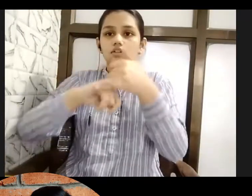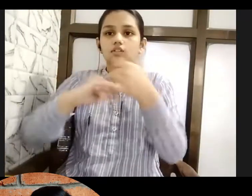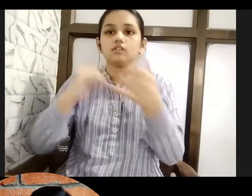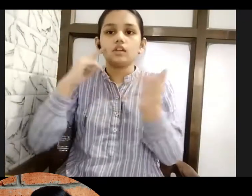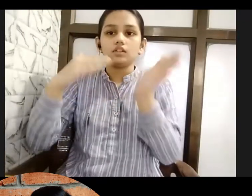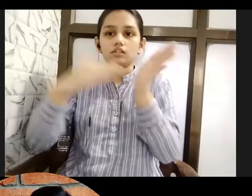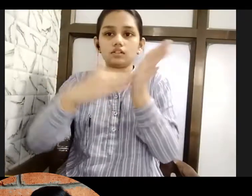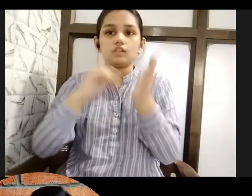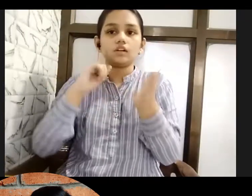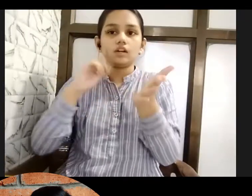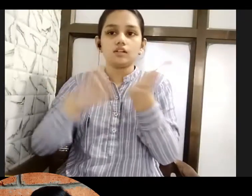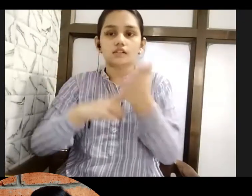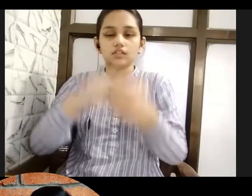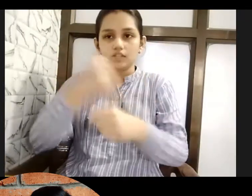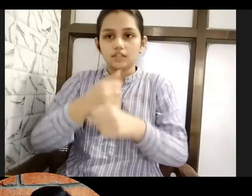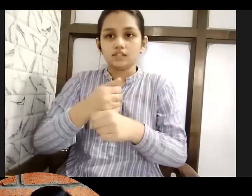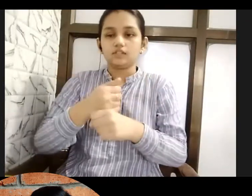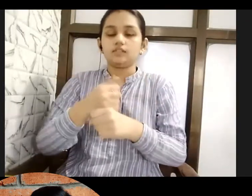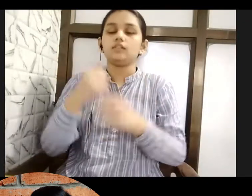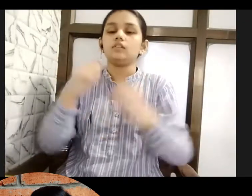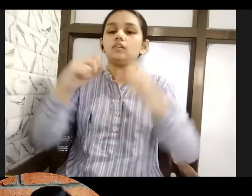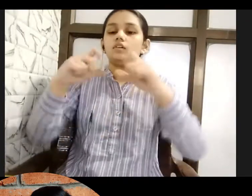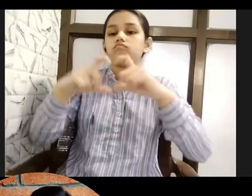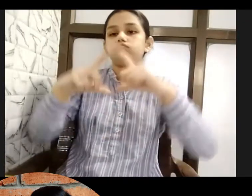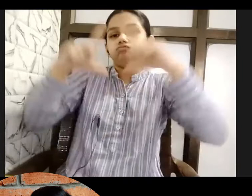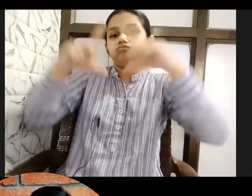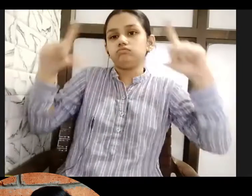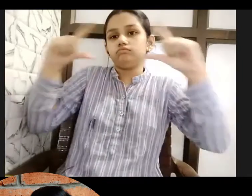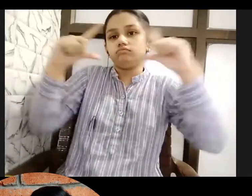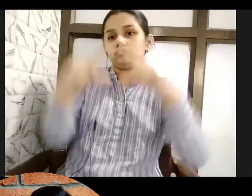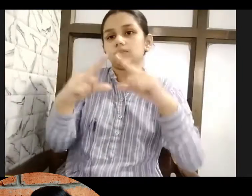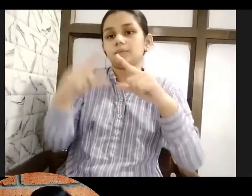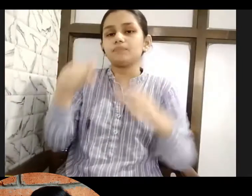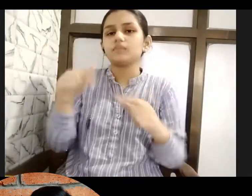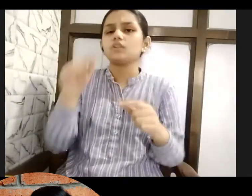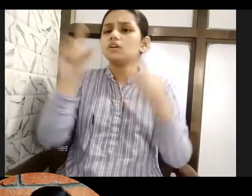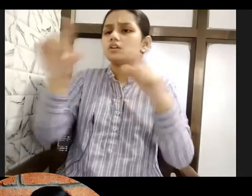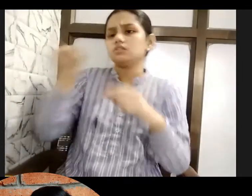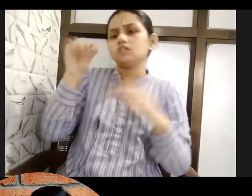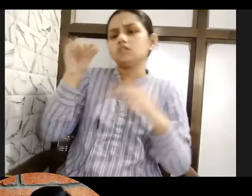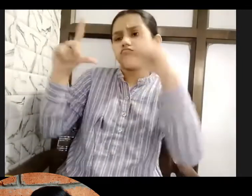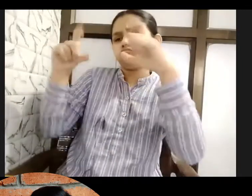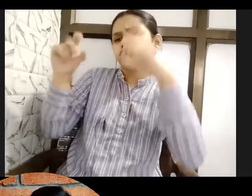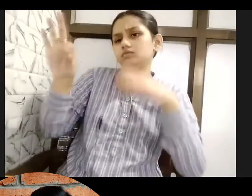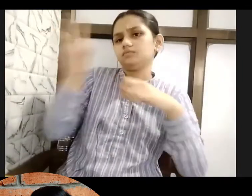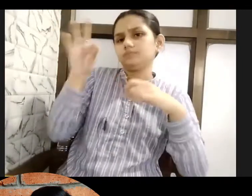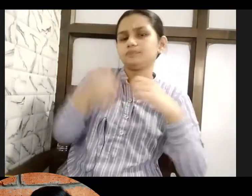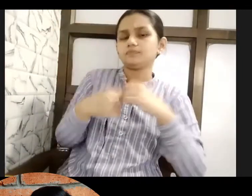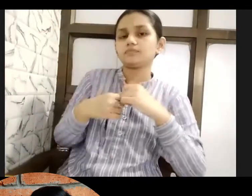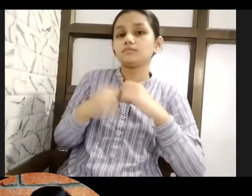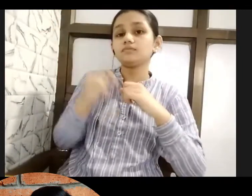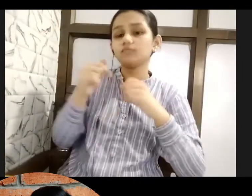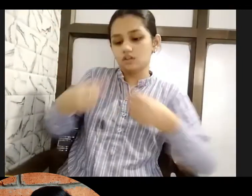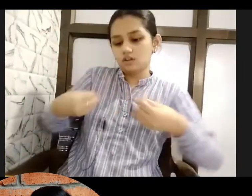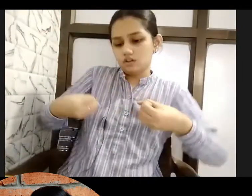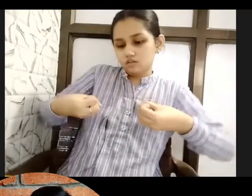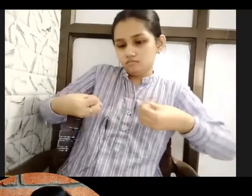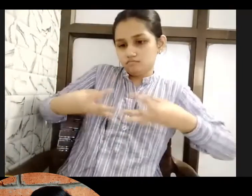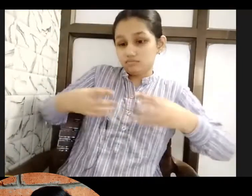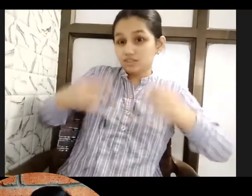Right? Now when I come here, all the commands below will be related to the